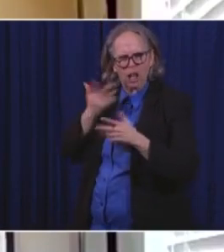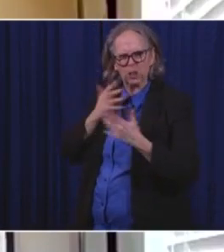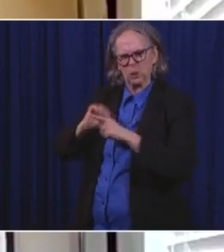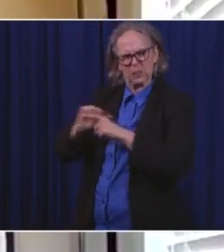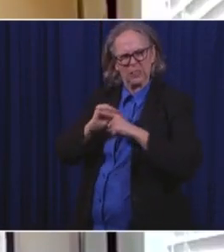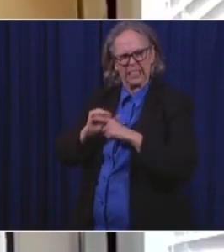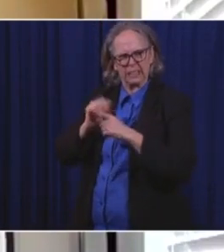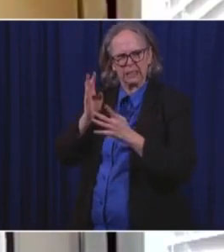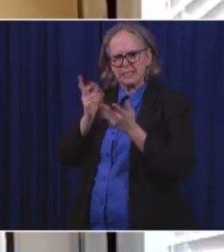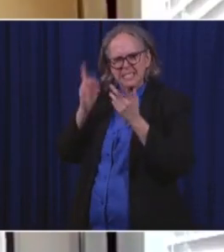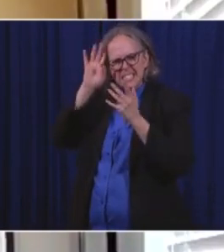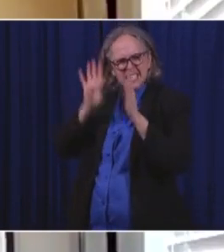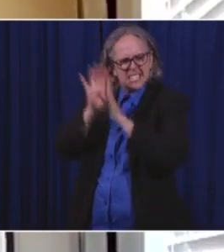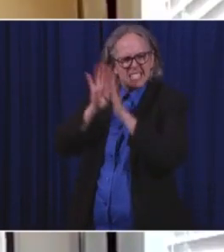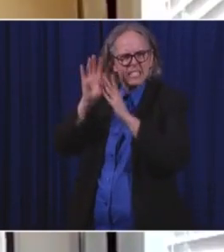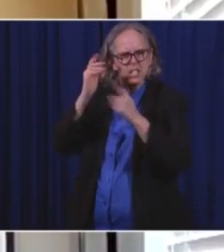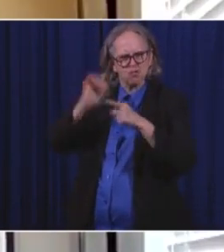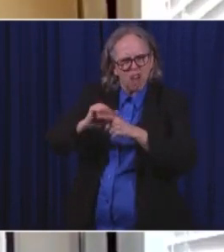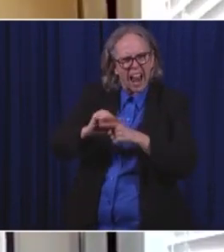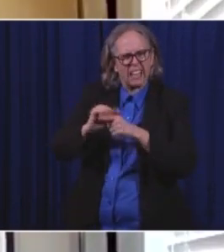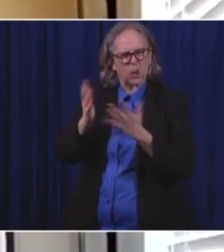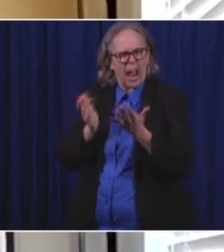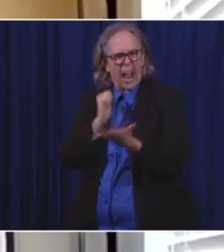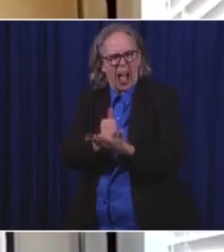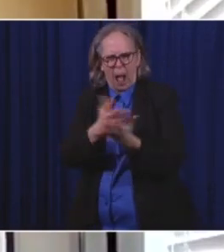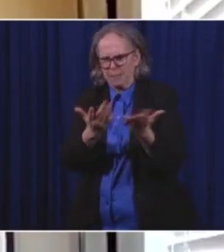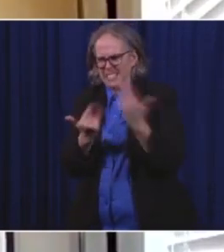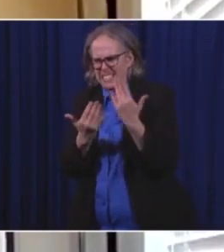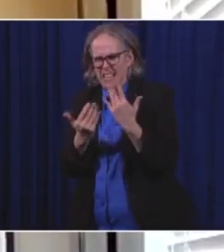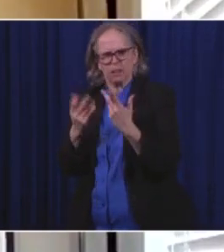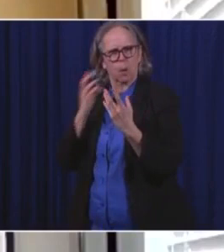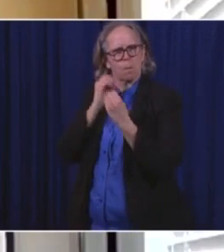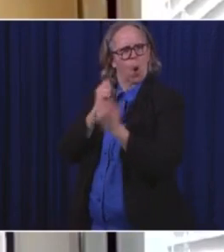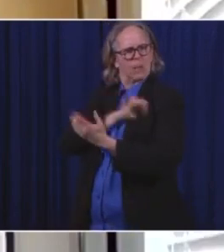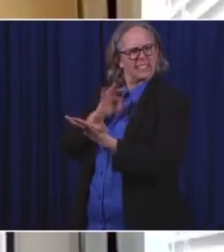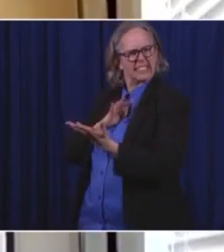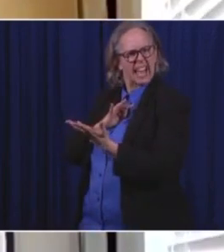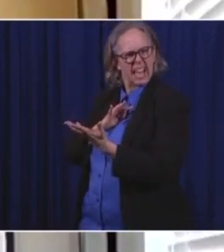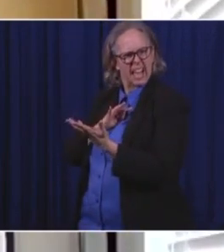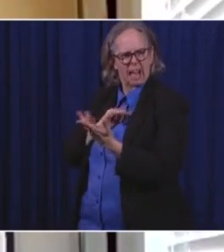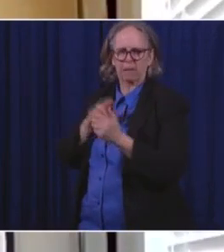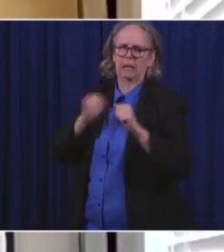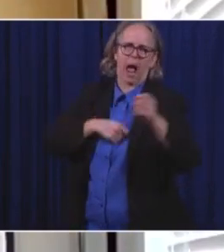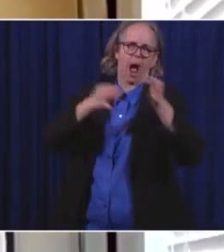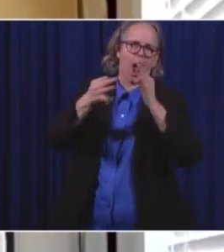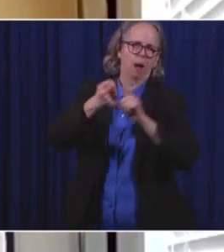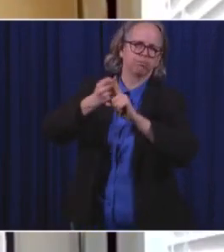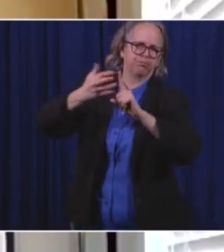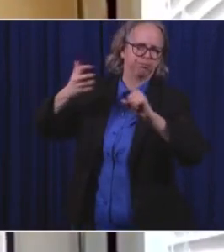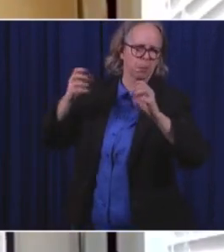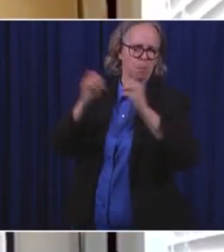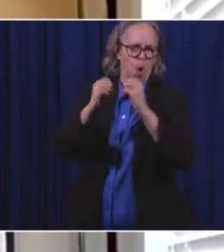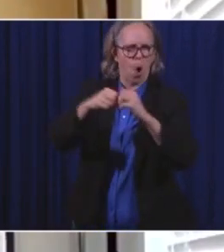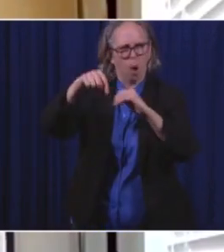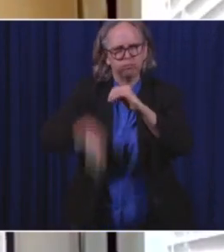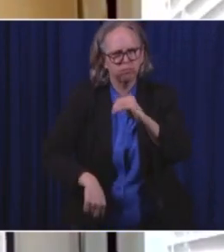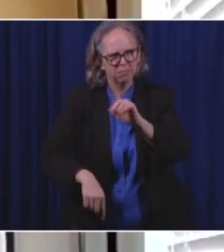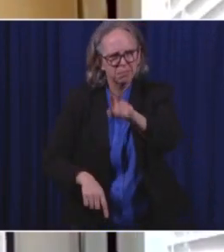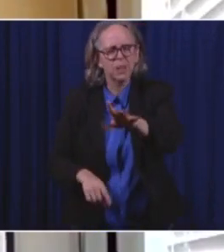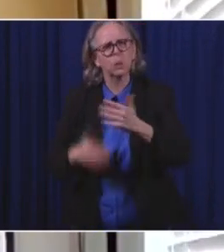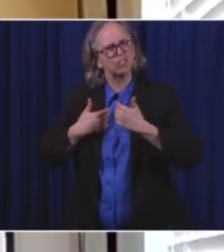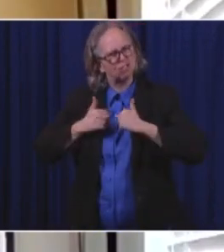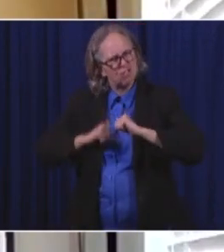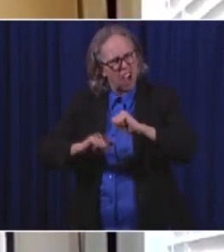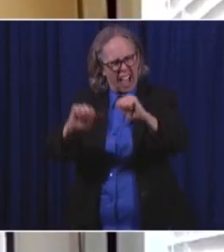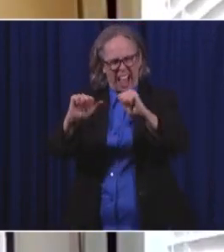assure that we do that safely. And I could go on and on. The issue really is about helping